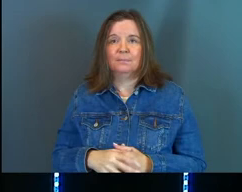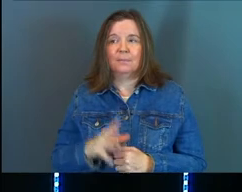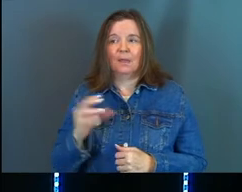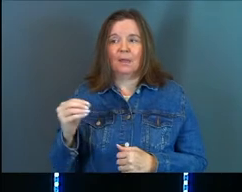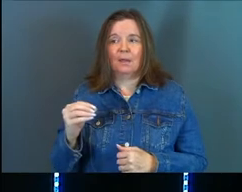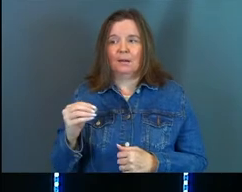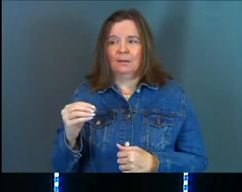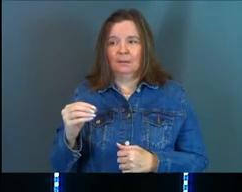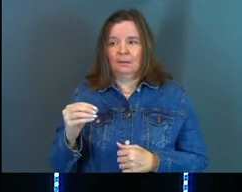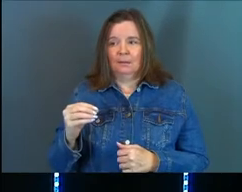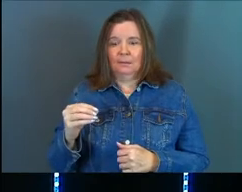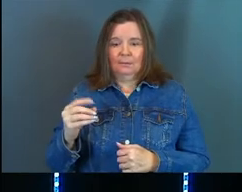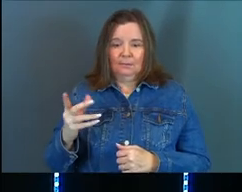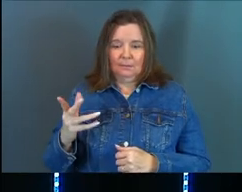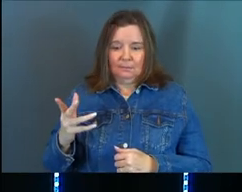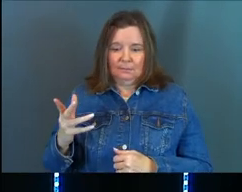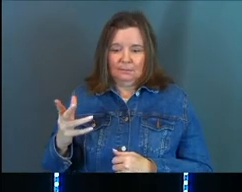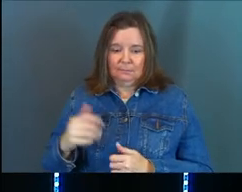and